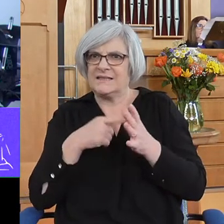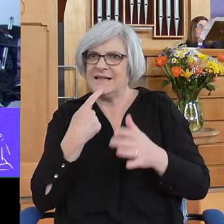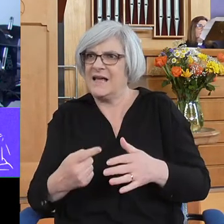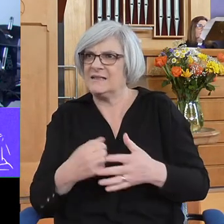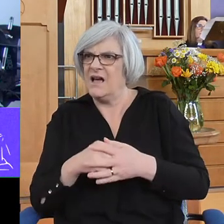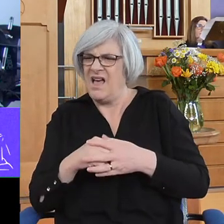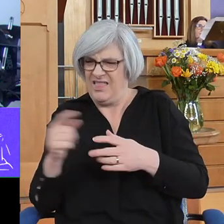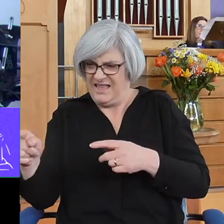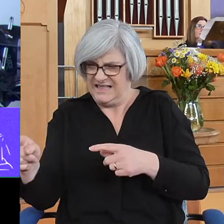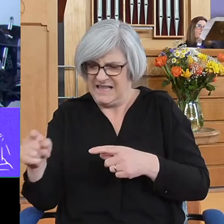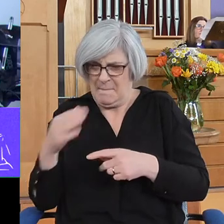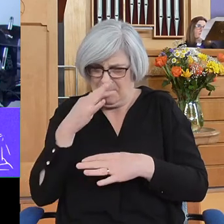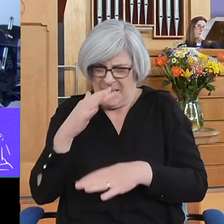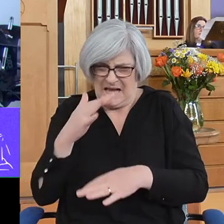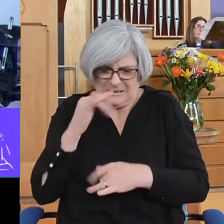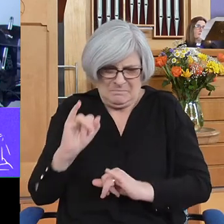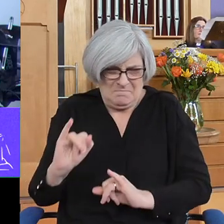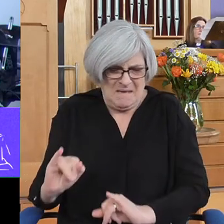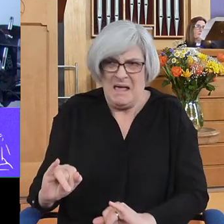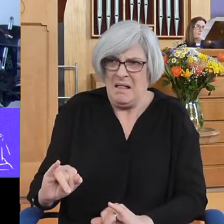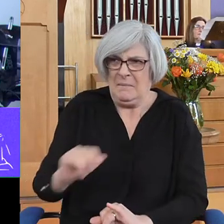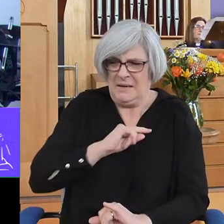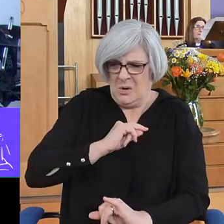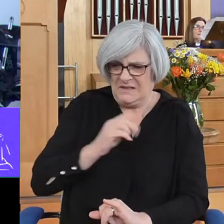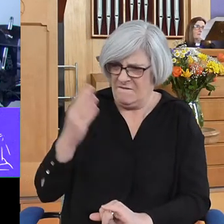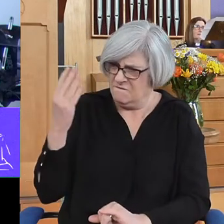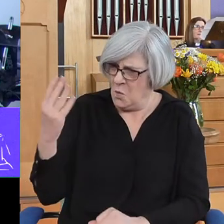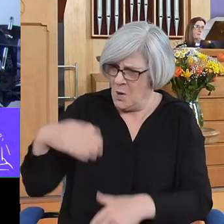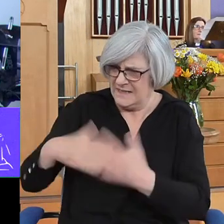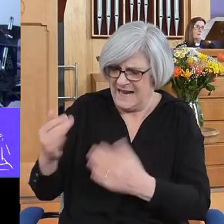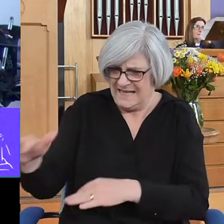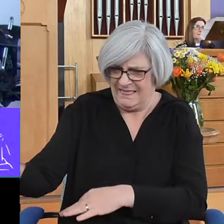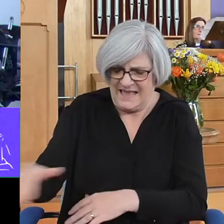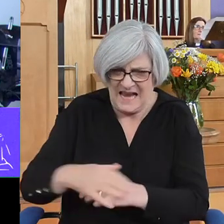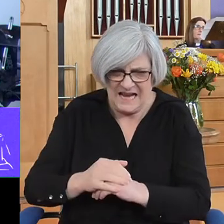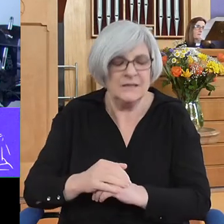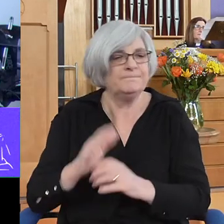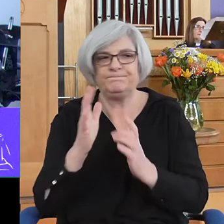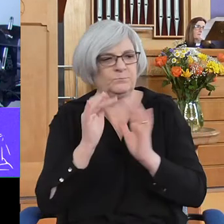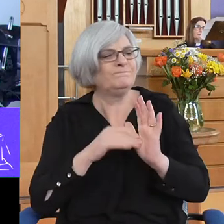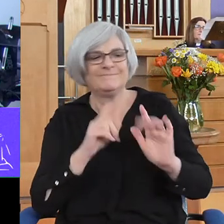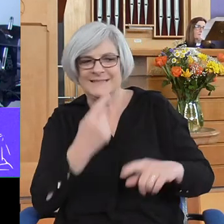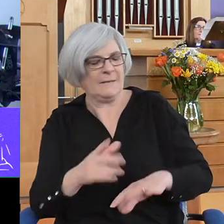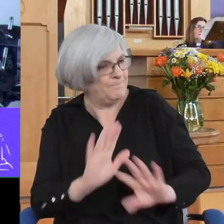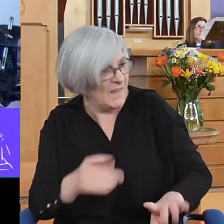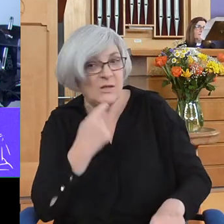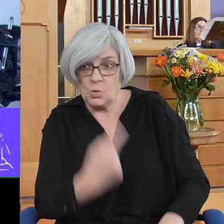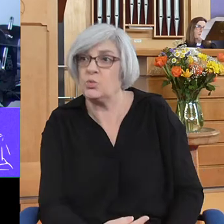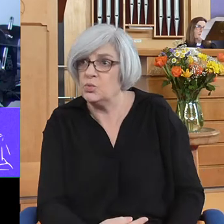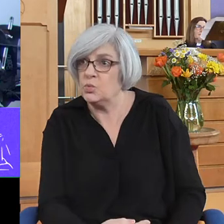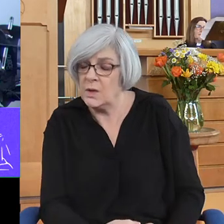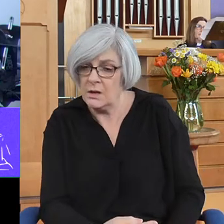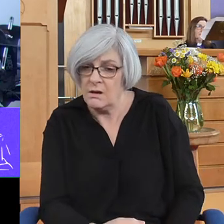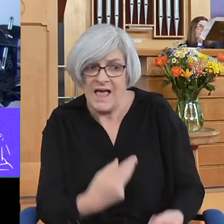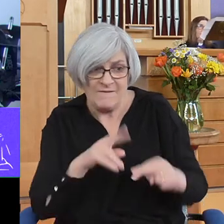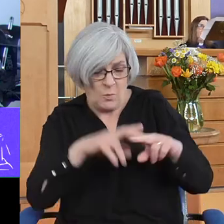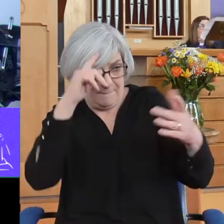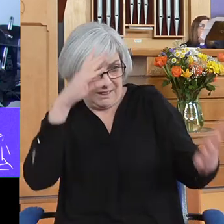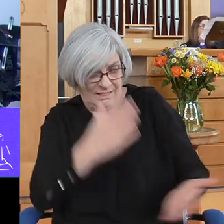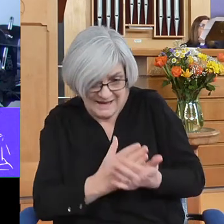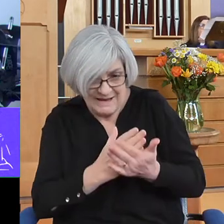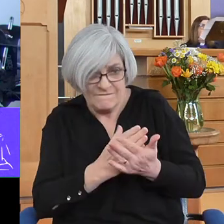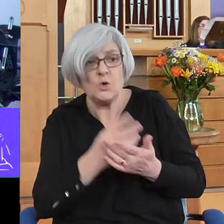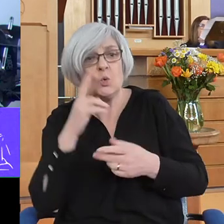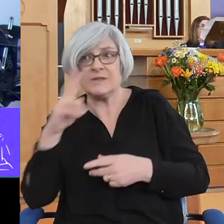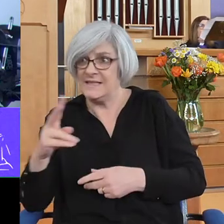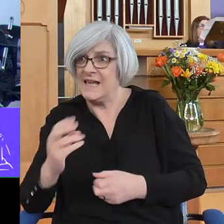this time there is a bad odour, for he has been there 4 days. Then Jesus said, did I not tell you that if you believe, you will